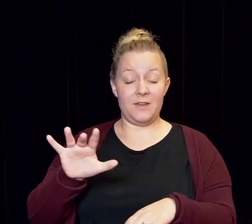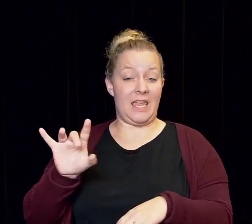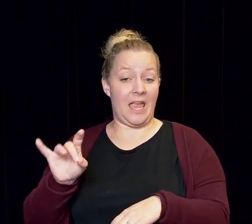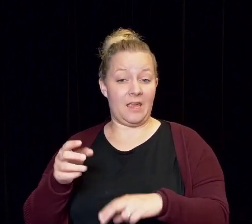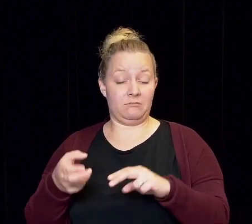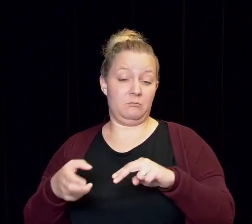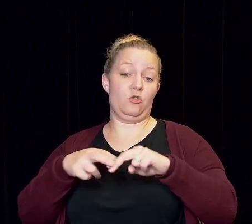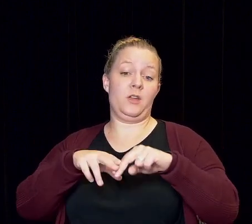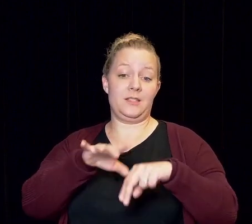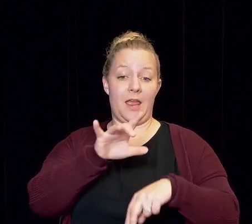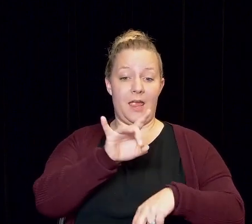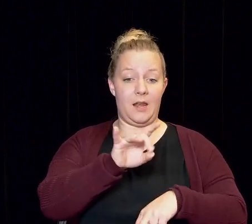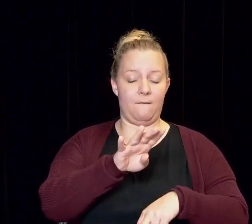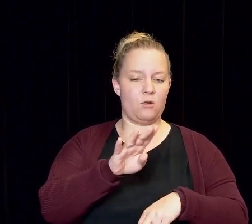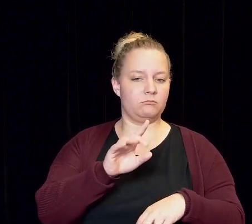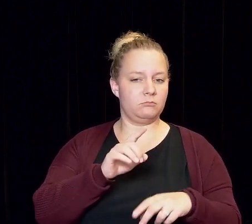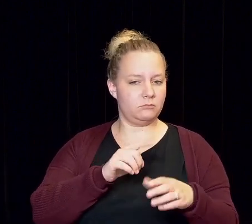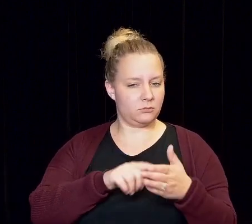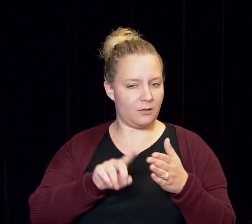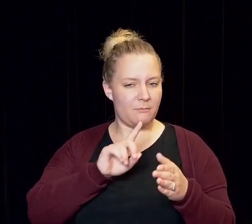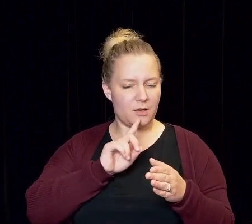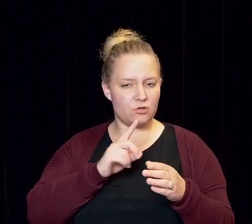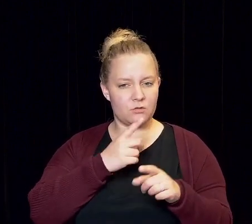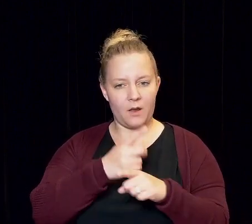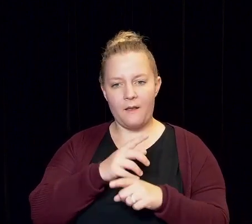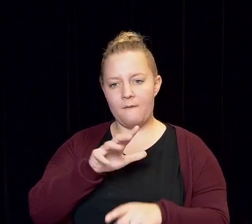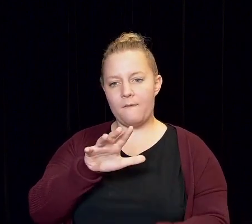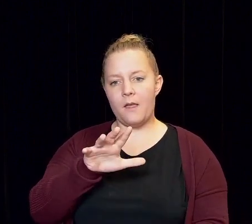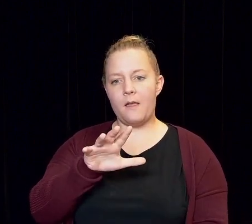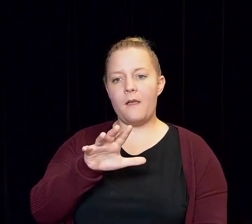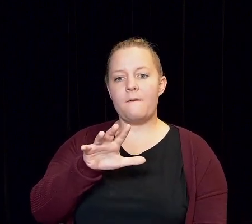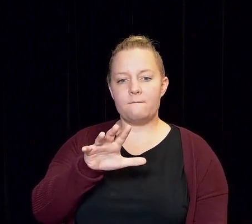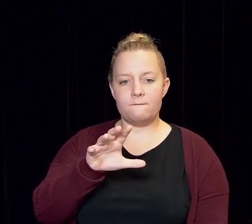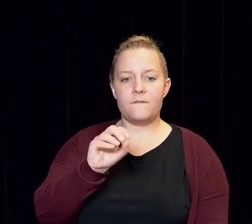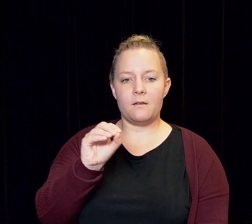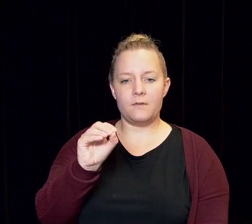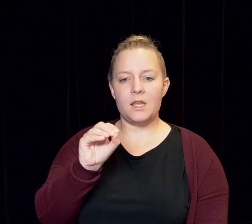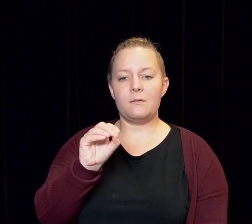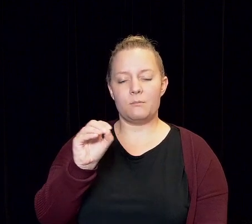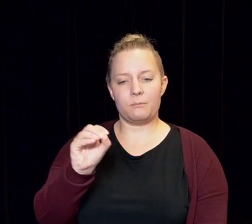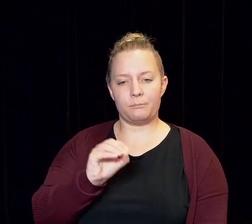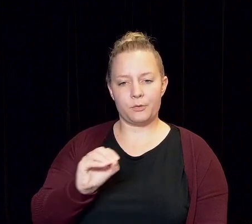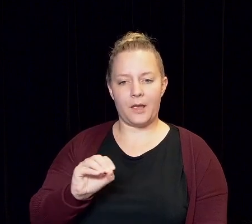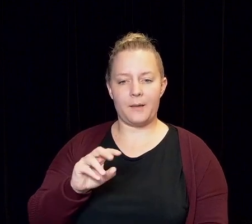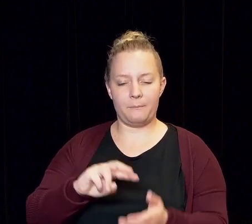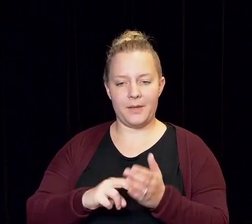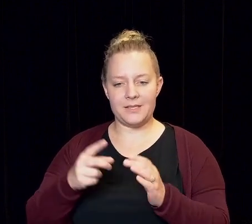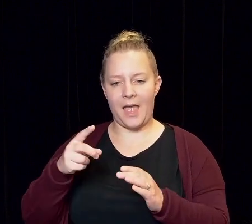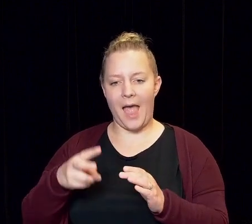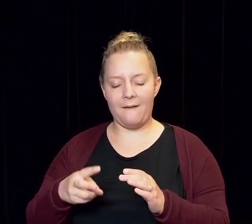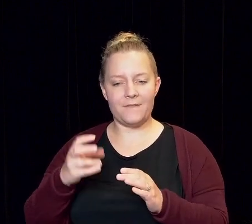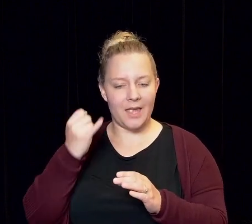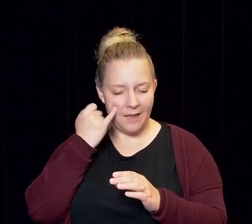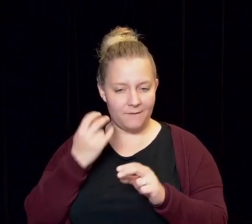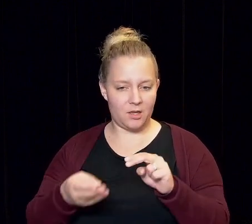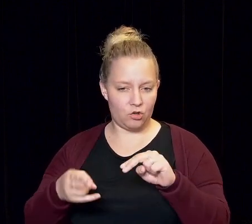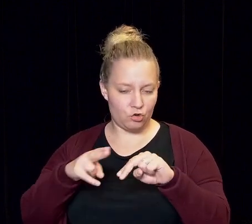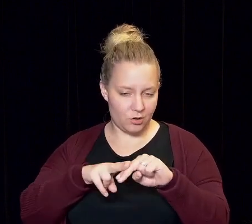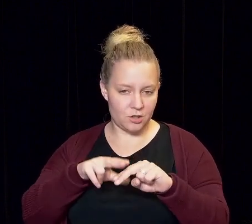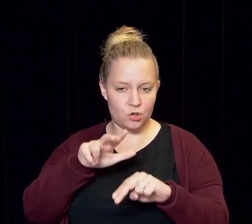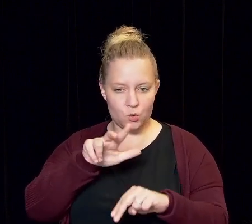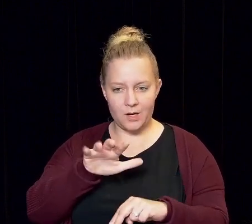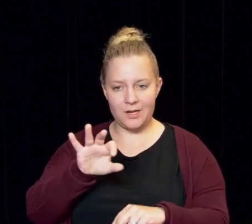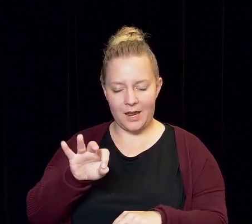to check if my answer makes sense. 50% means half, and half of 58 degrees would be 29 degrees. So if it went up 29